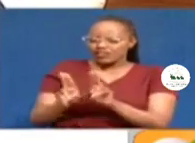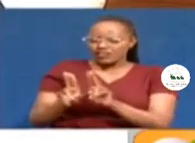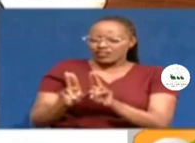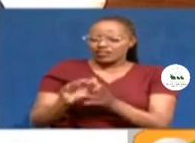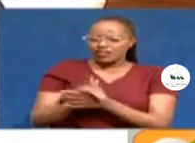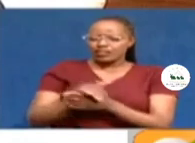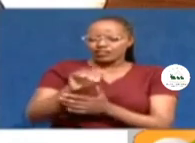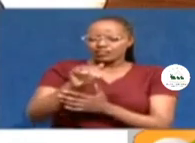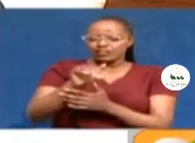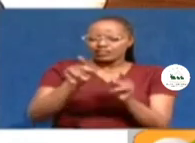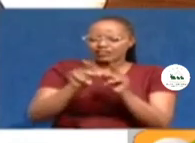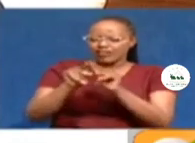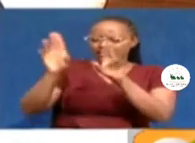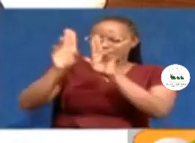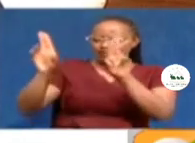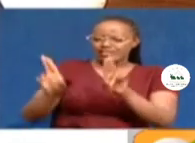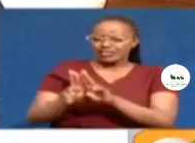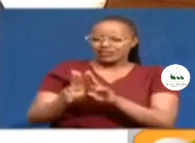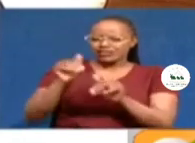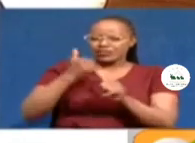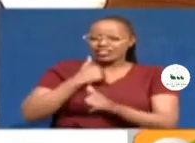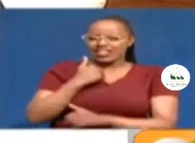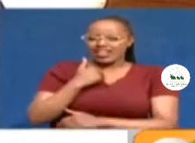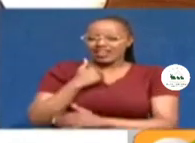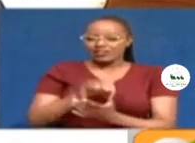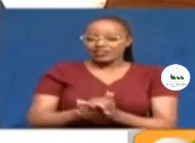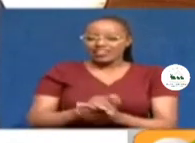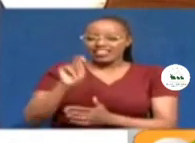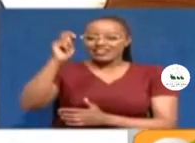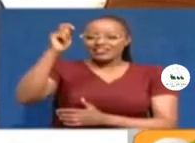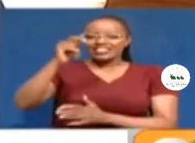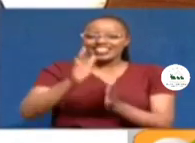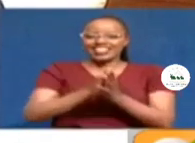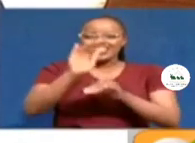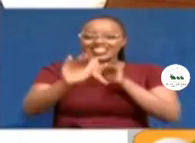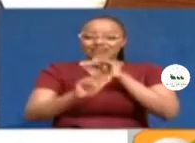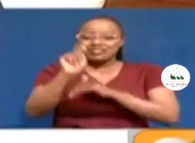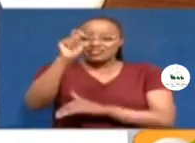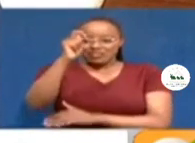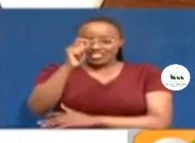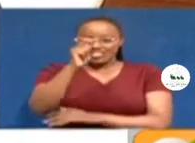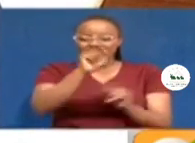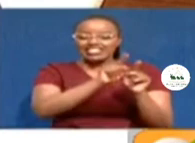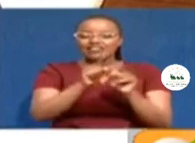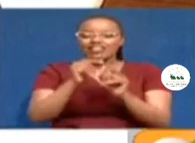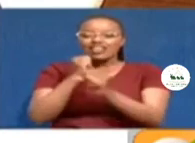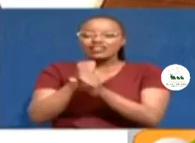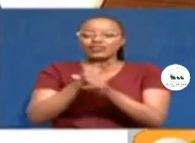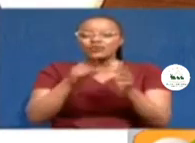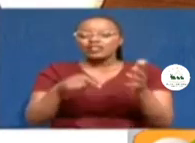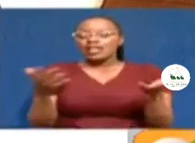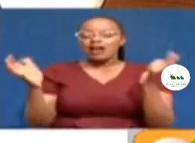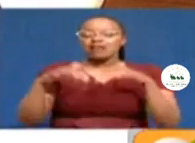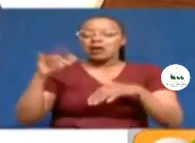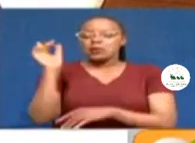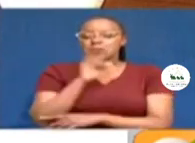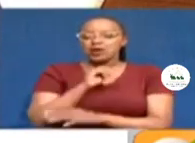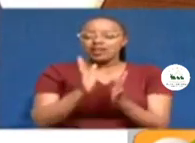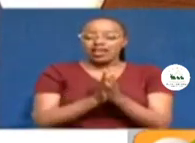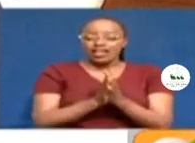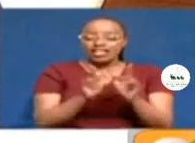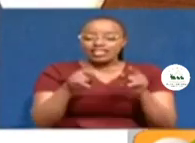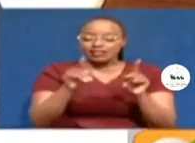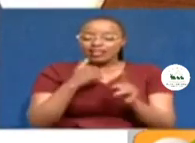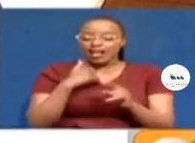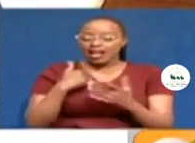saber-rattling diplomacy. The president and the deputy are daggers drawn, and they are